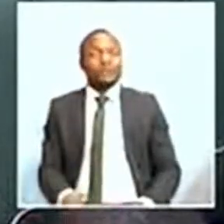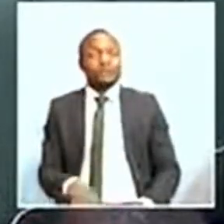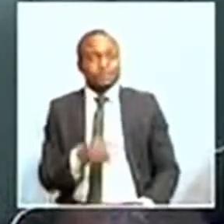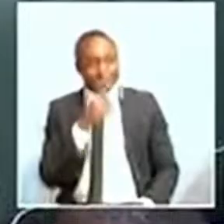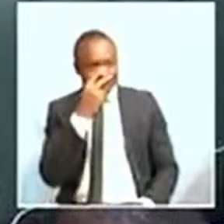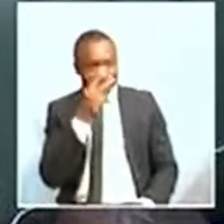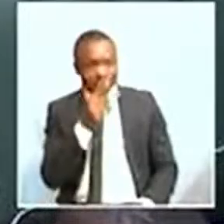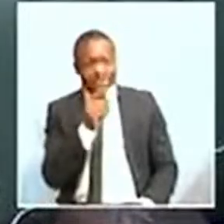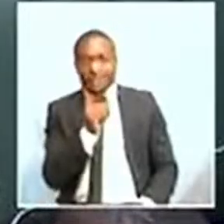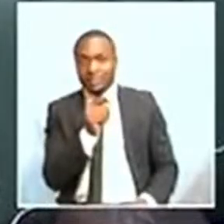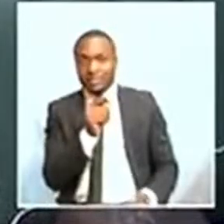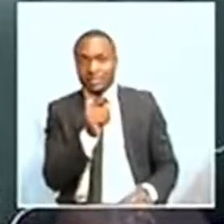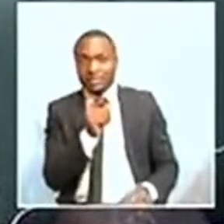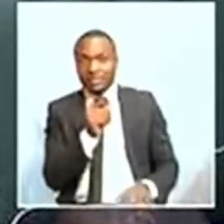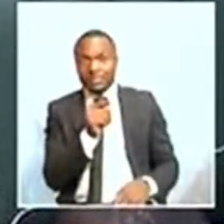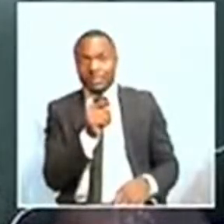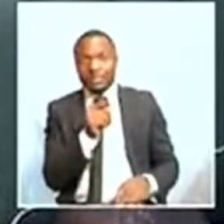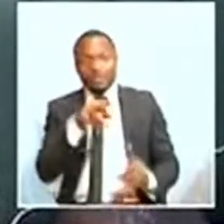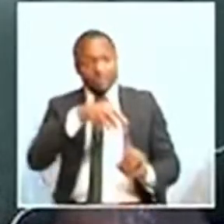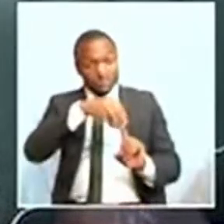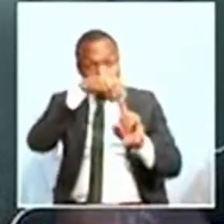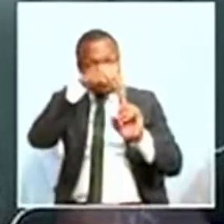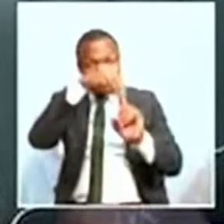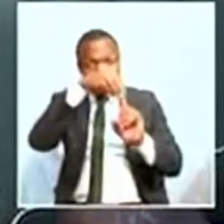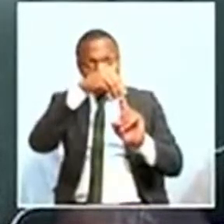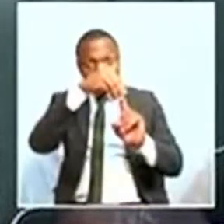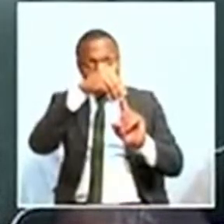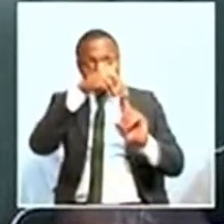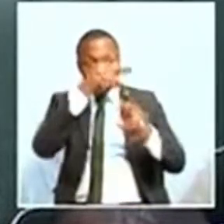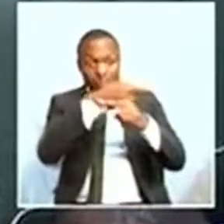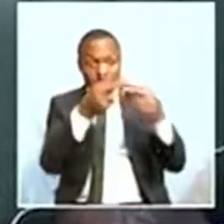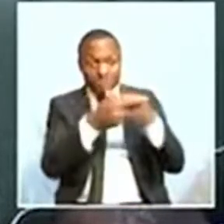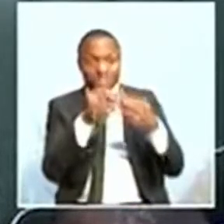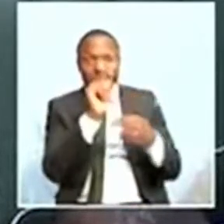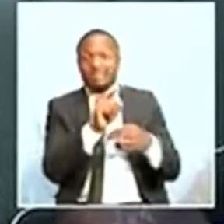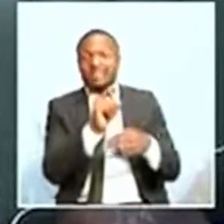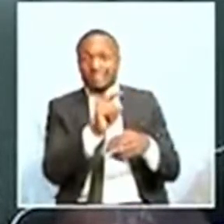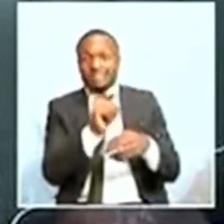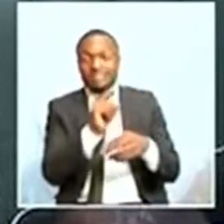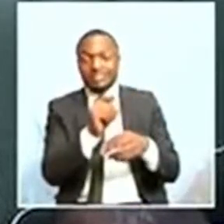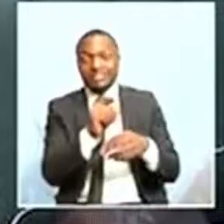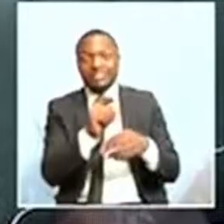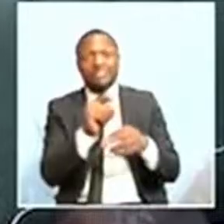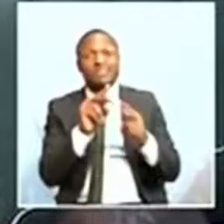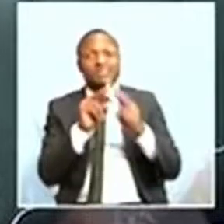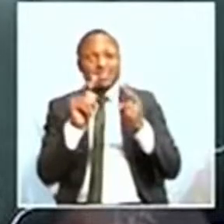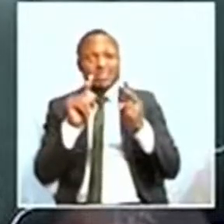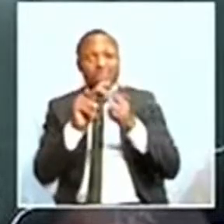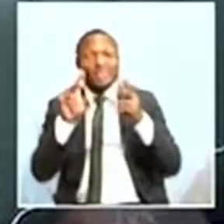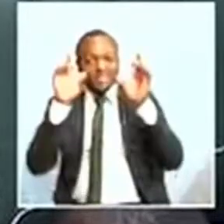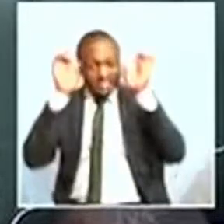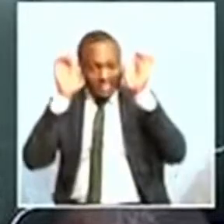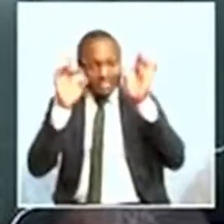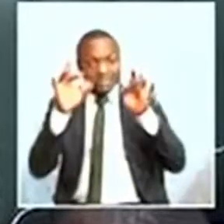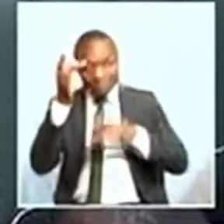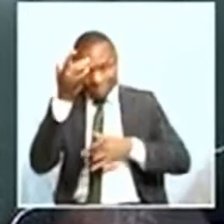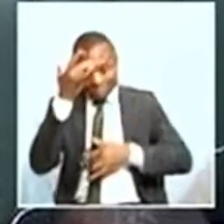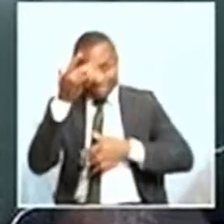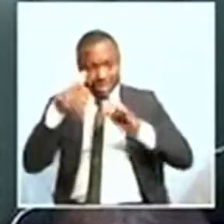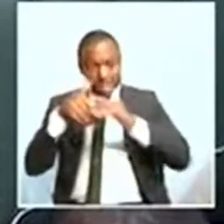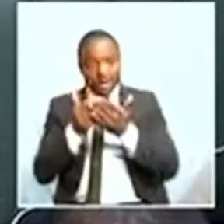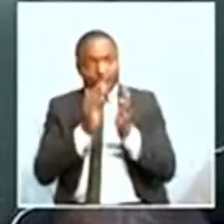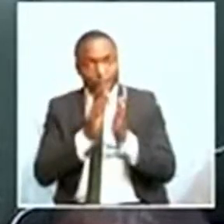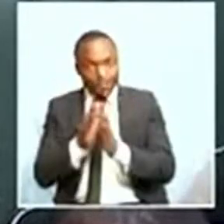at isolated wards, considering the fact that this is a very, very contagious disease. So how prepared